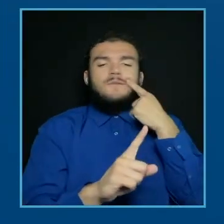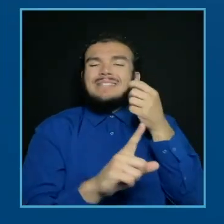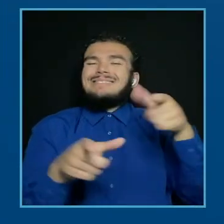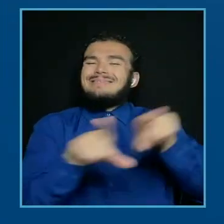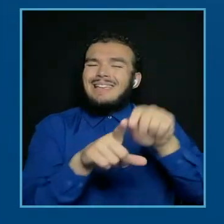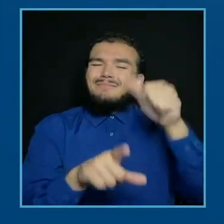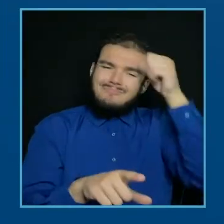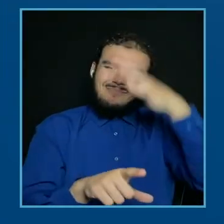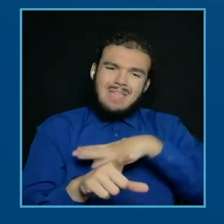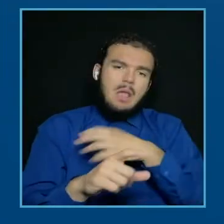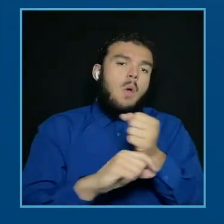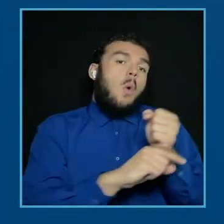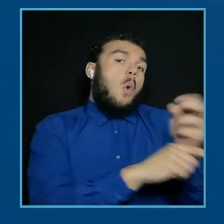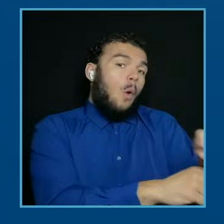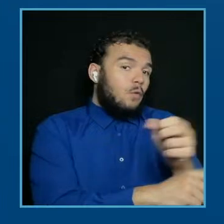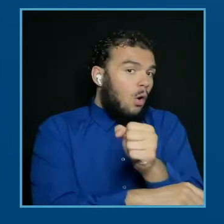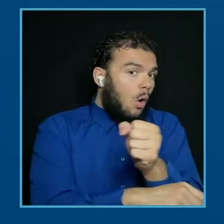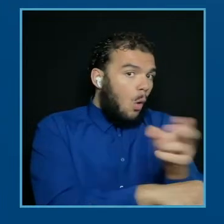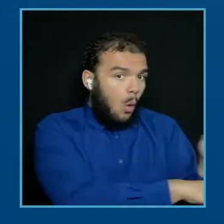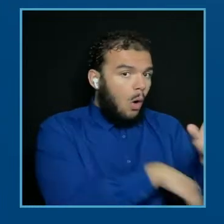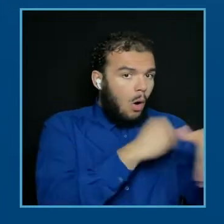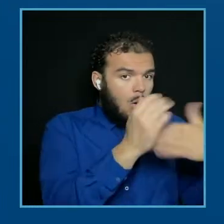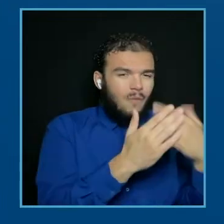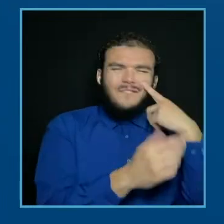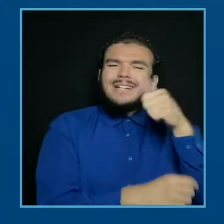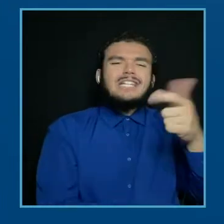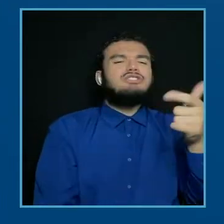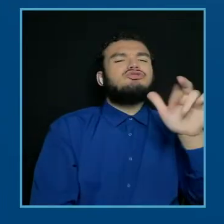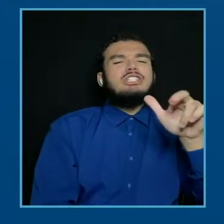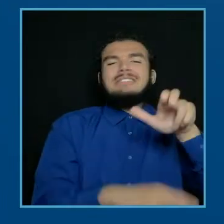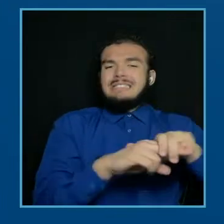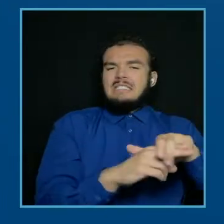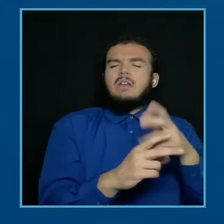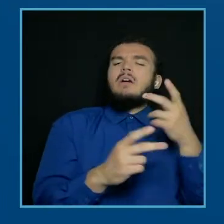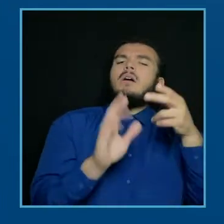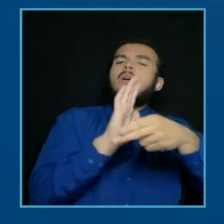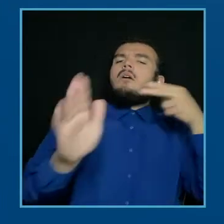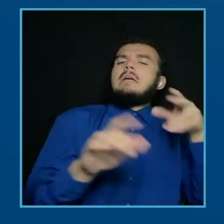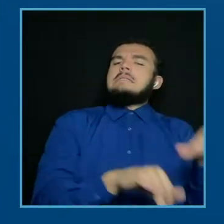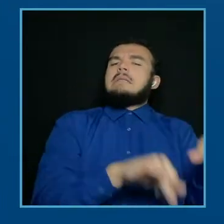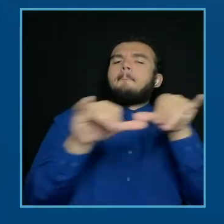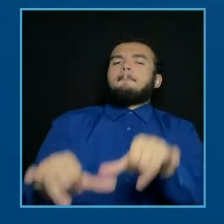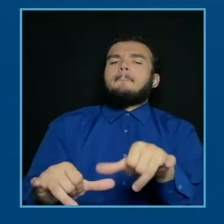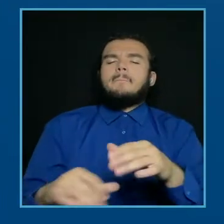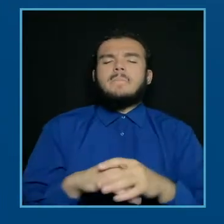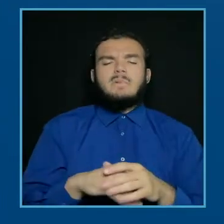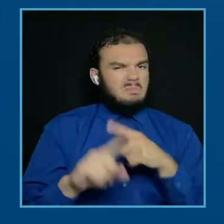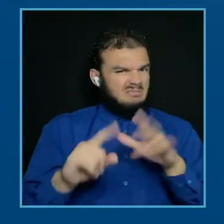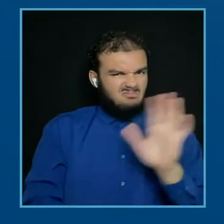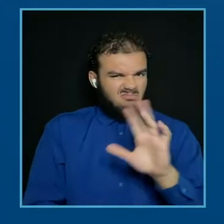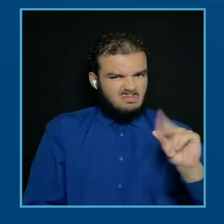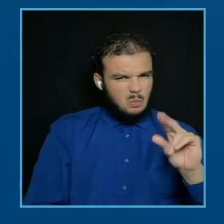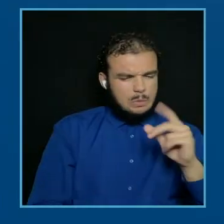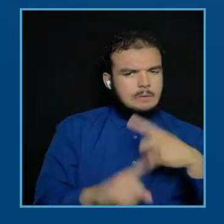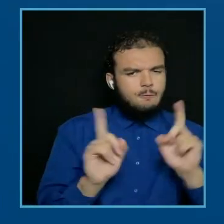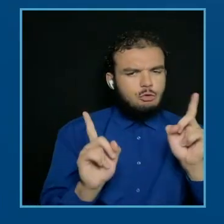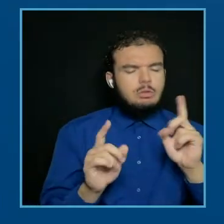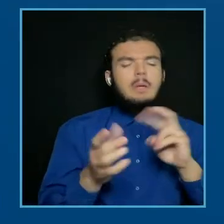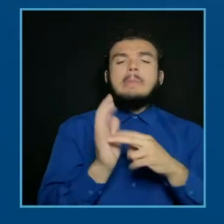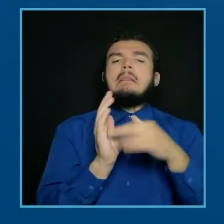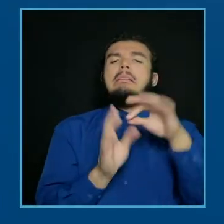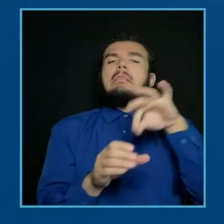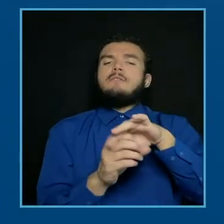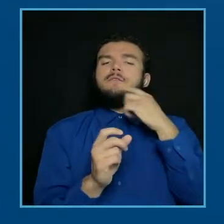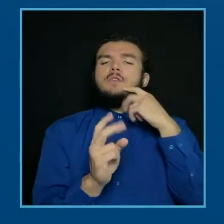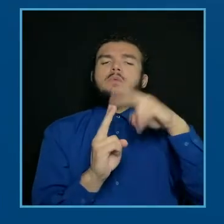candidate over all others for the any gender seat were treated as if they were the same thing. But they aren't. And the votes on these two questions should